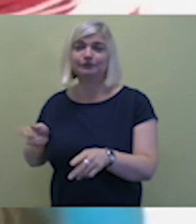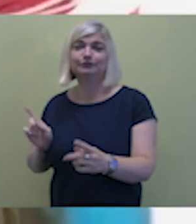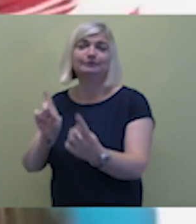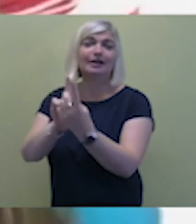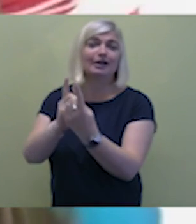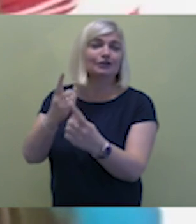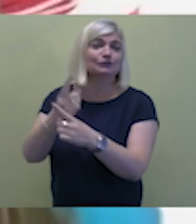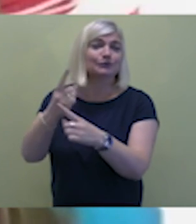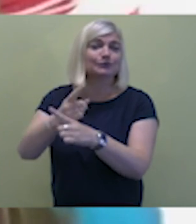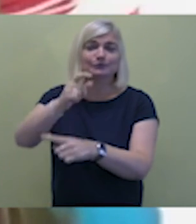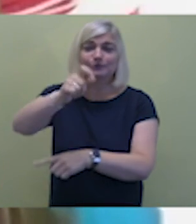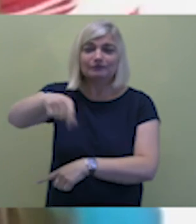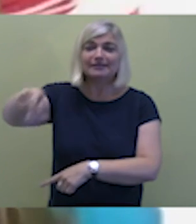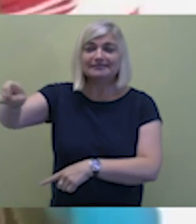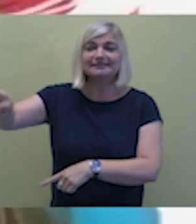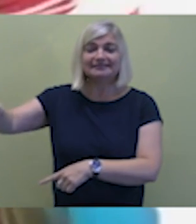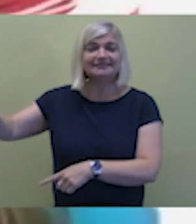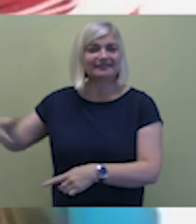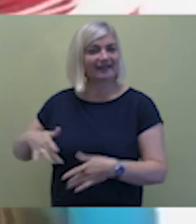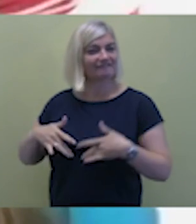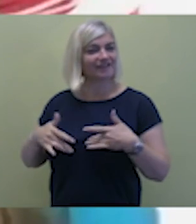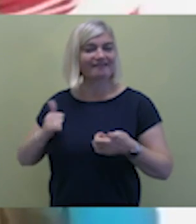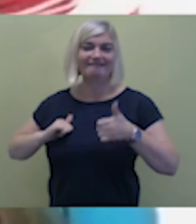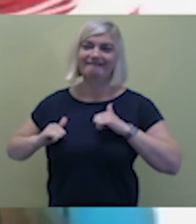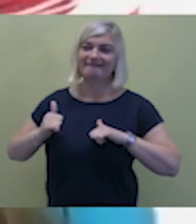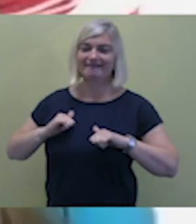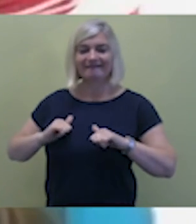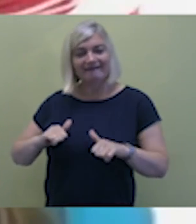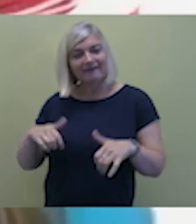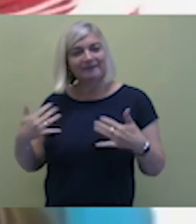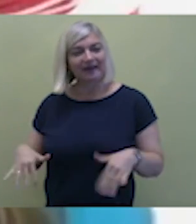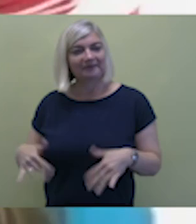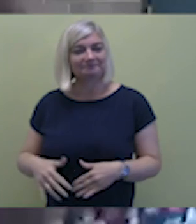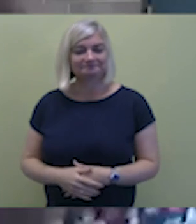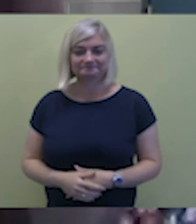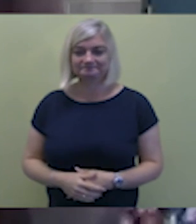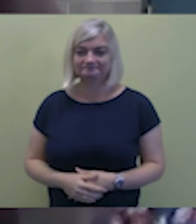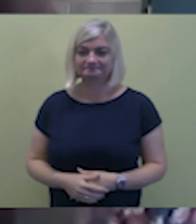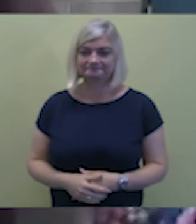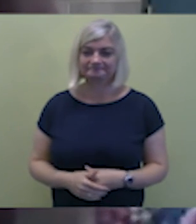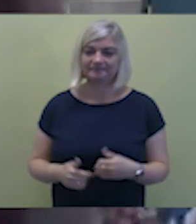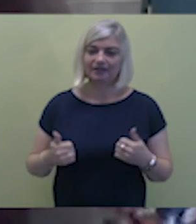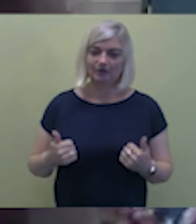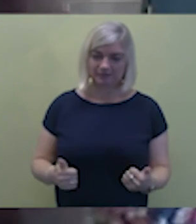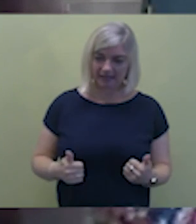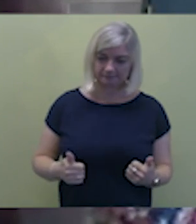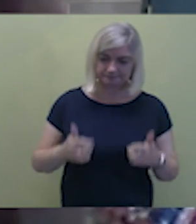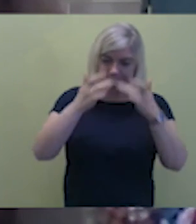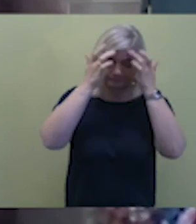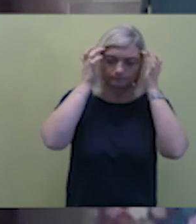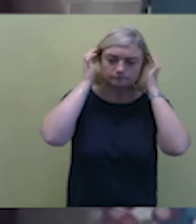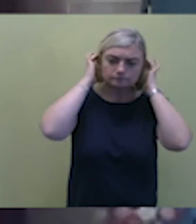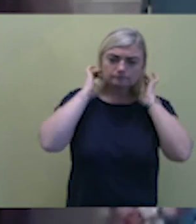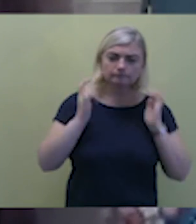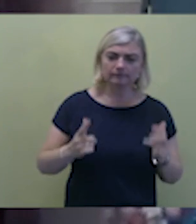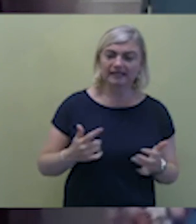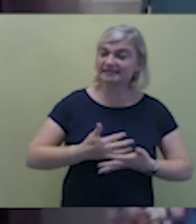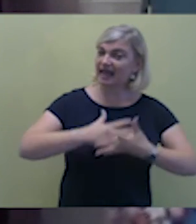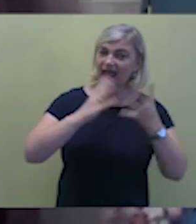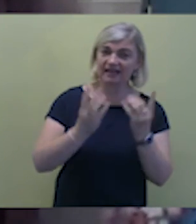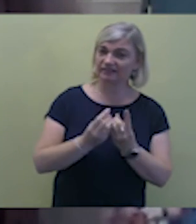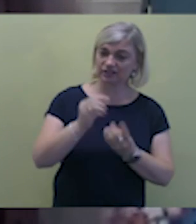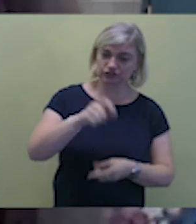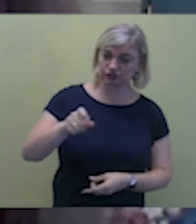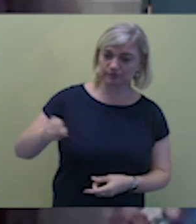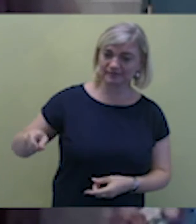afterwards. And they've really got a lot out of it. So Faye, is there anything that a potential student can